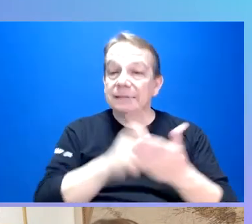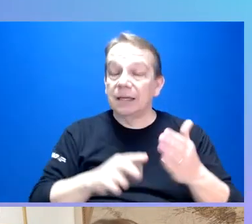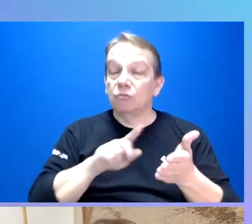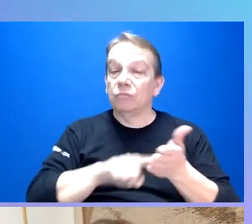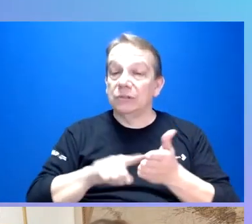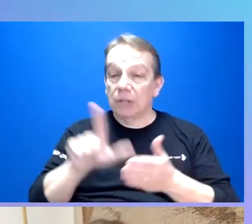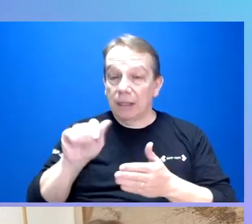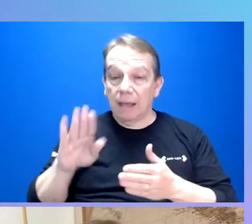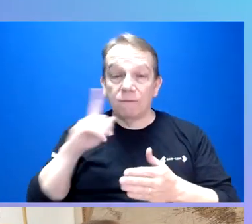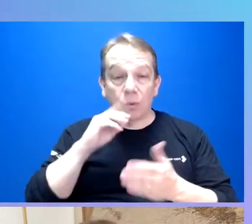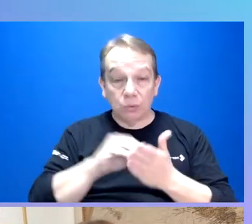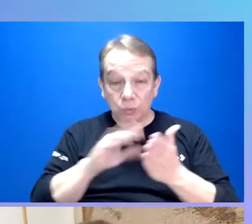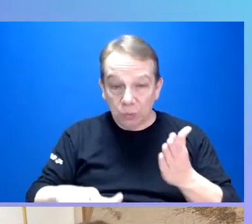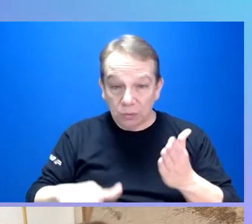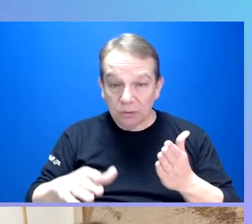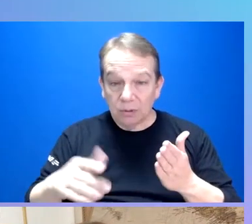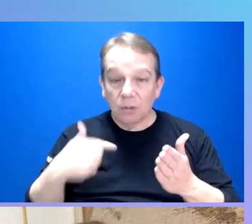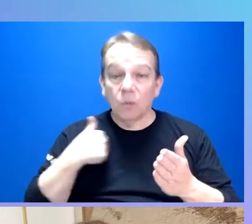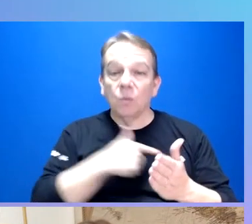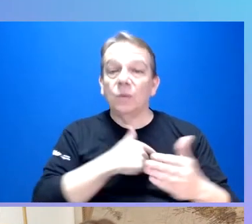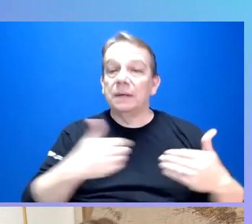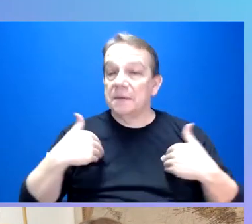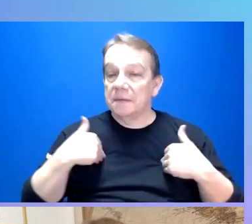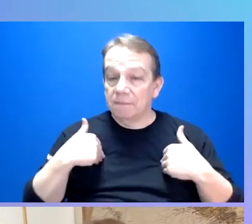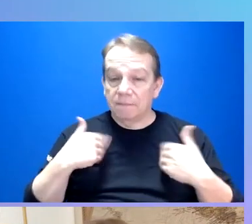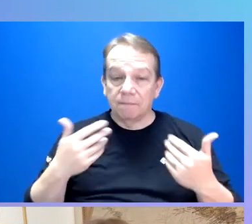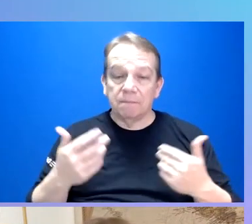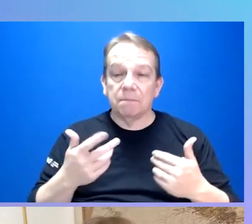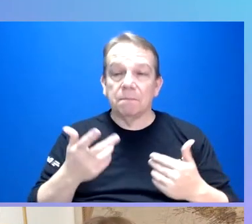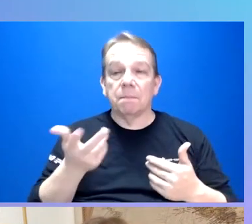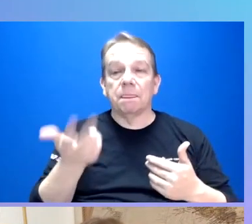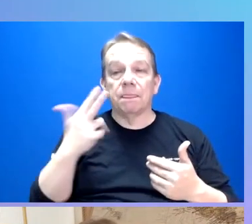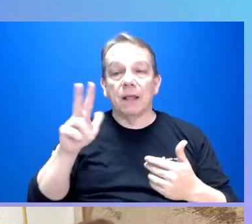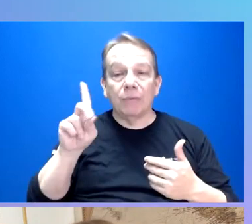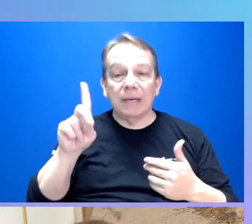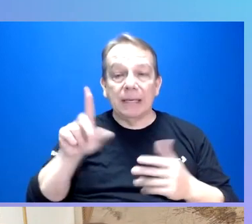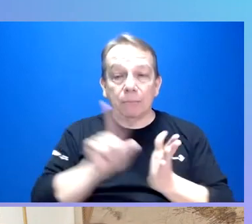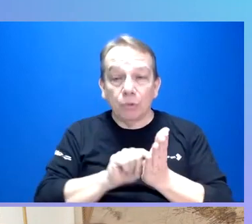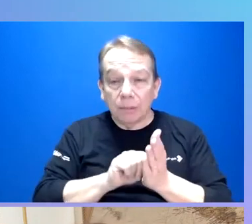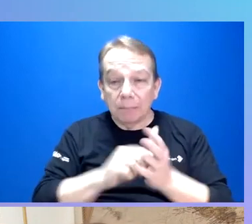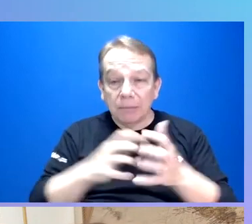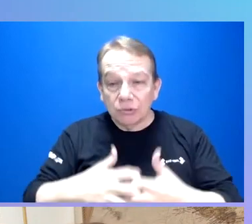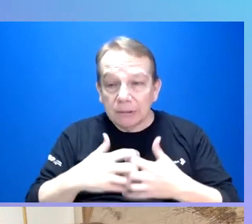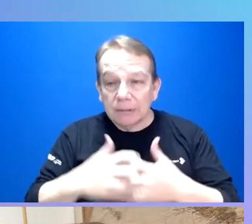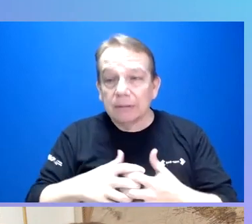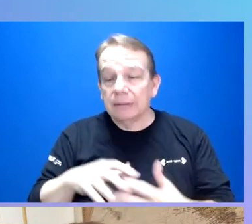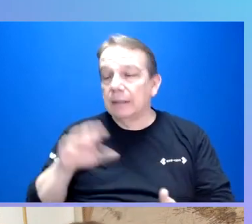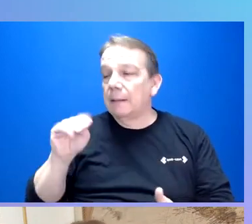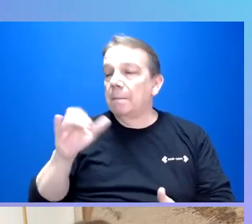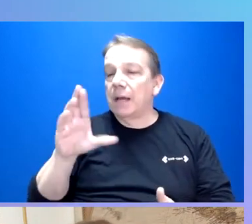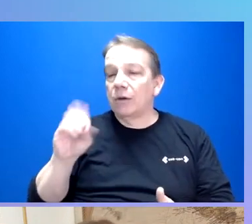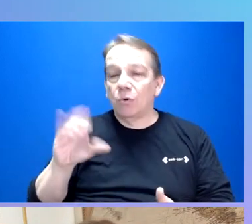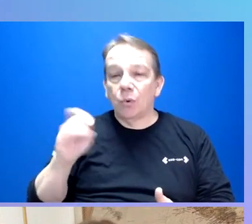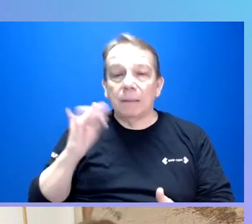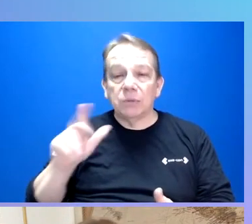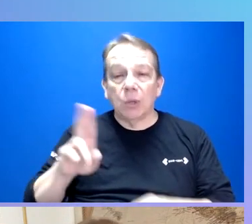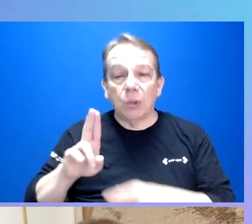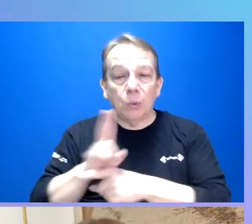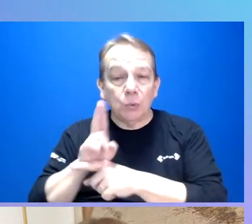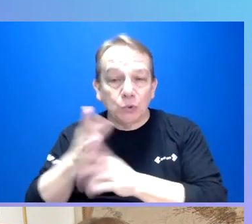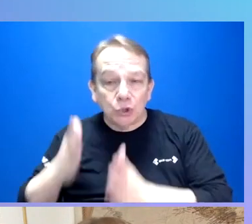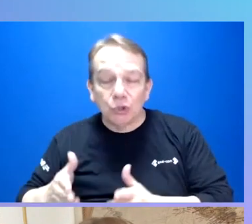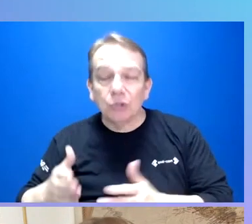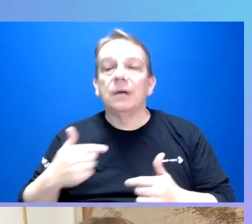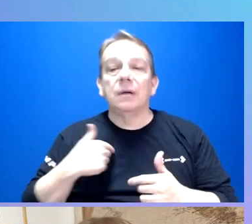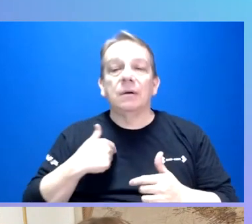for students. And so we have 3D printers, we have microcapsule fusers, we have